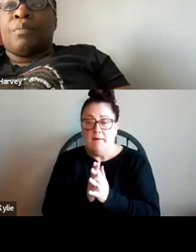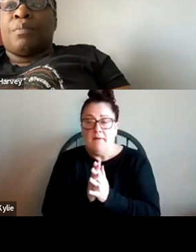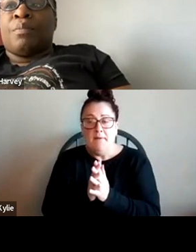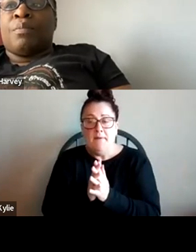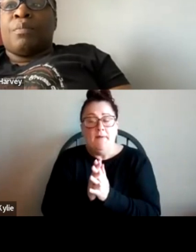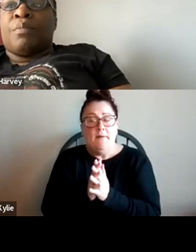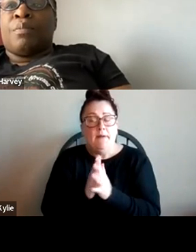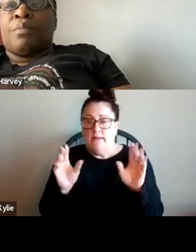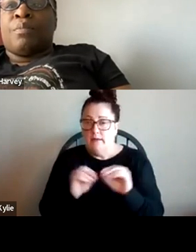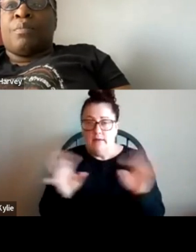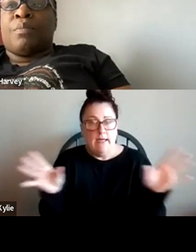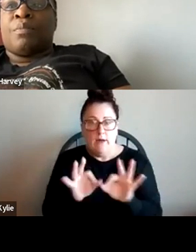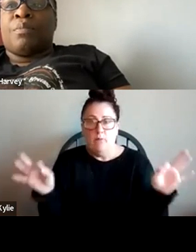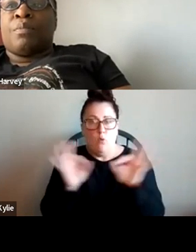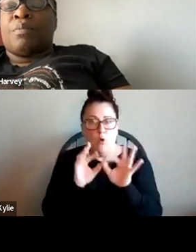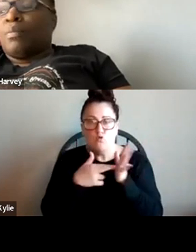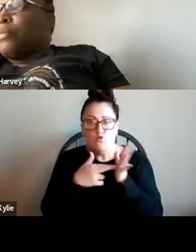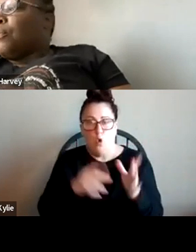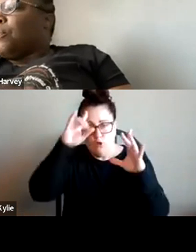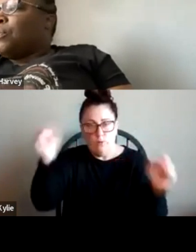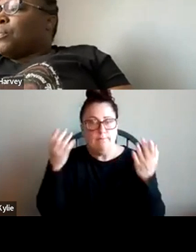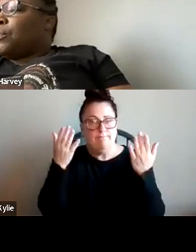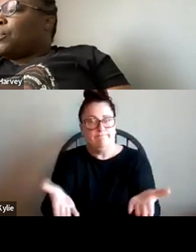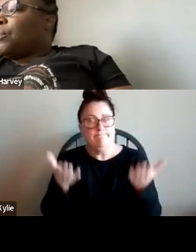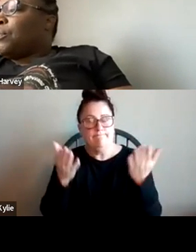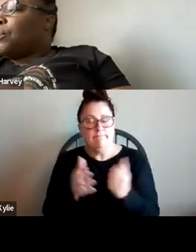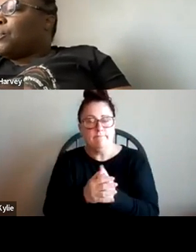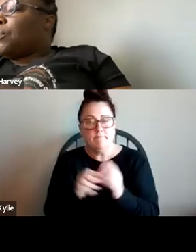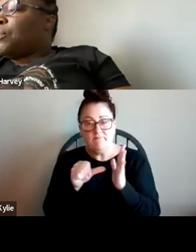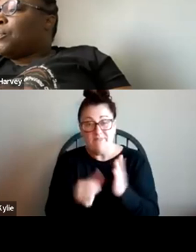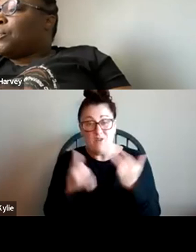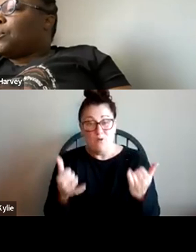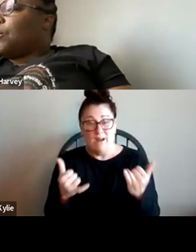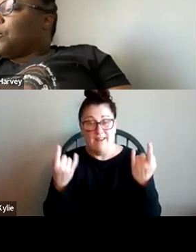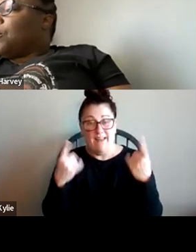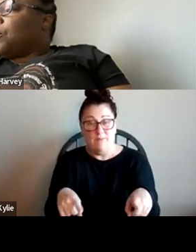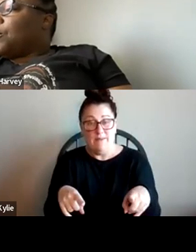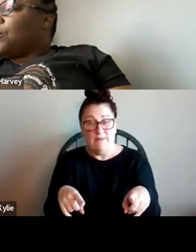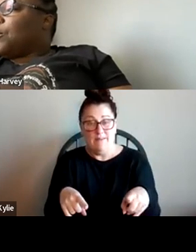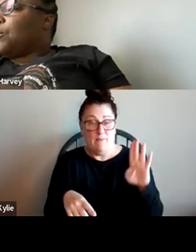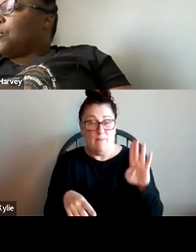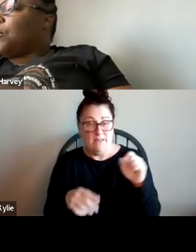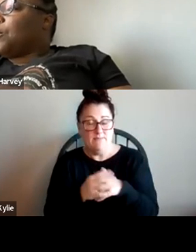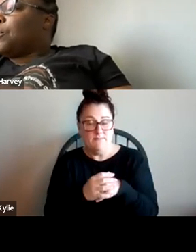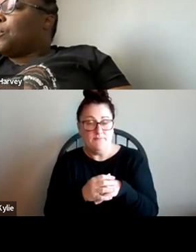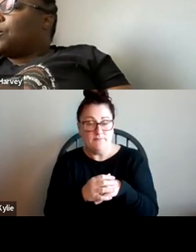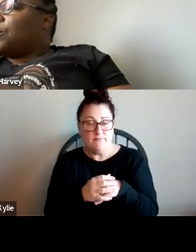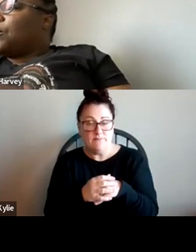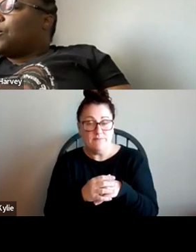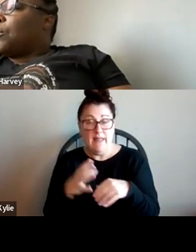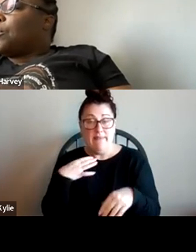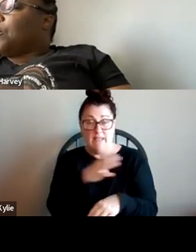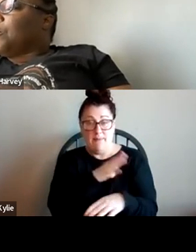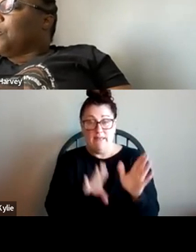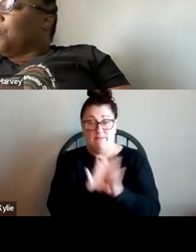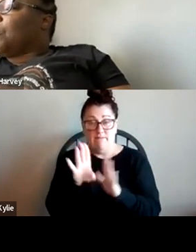been more clear how important the role of superintendent is, especially at this juncture for BPS. And as this committee